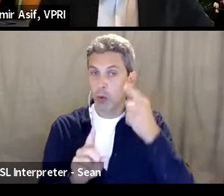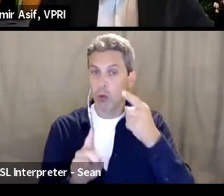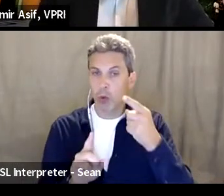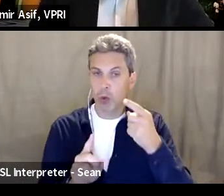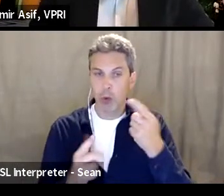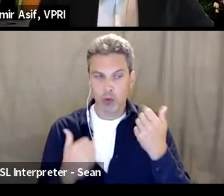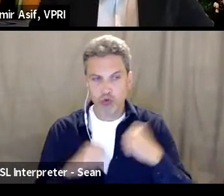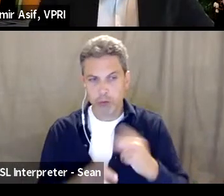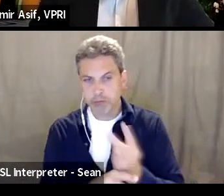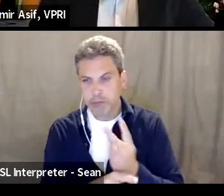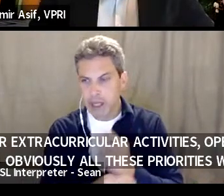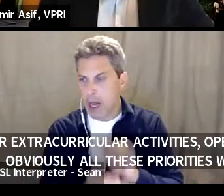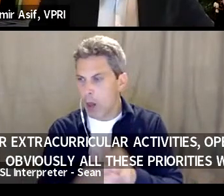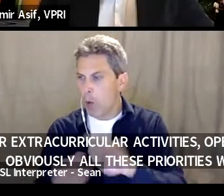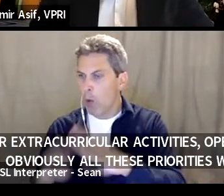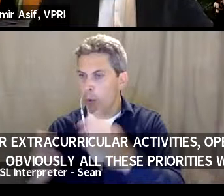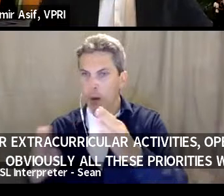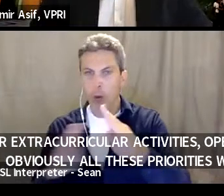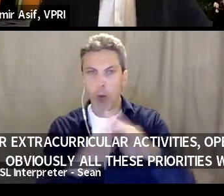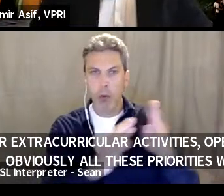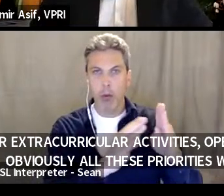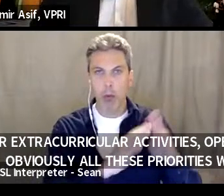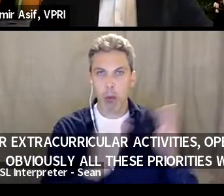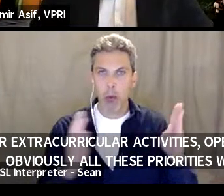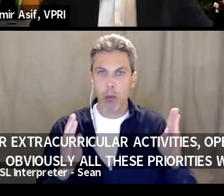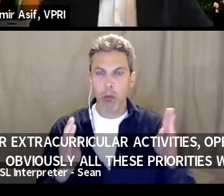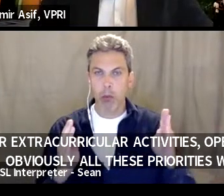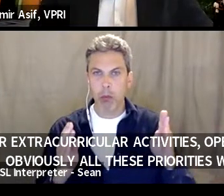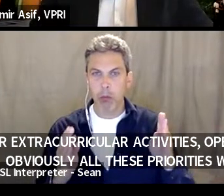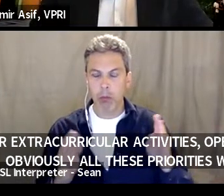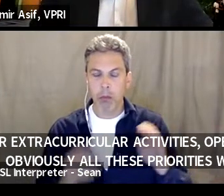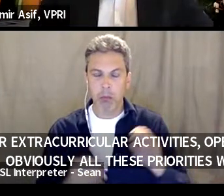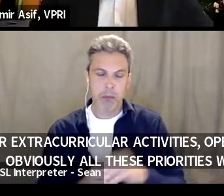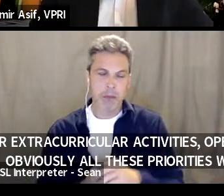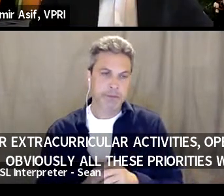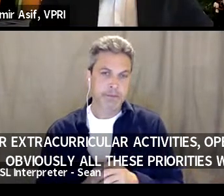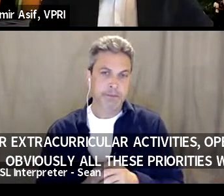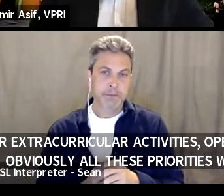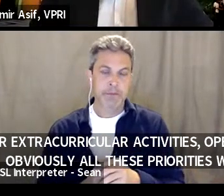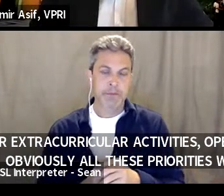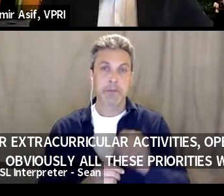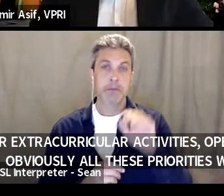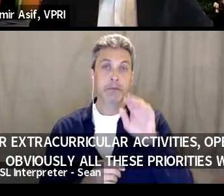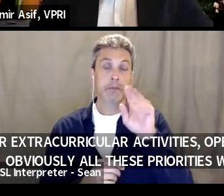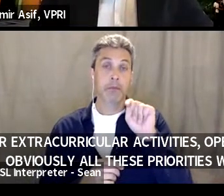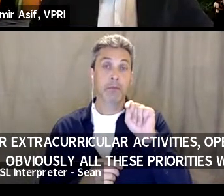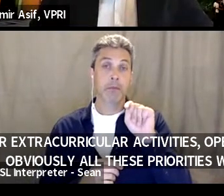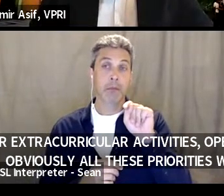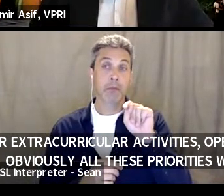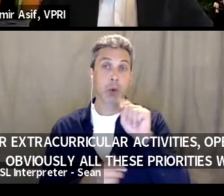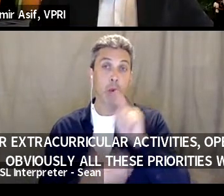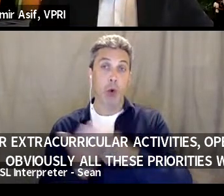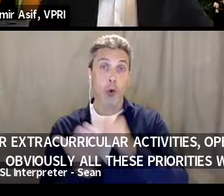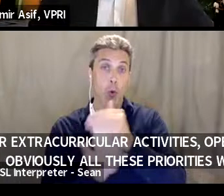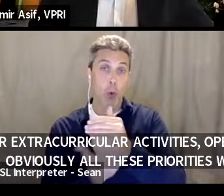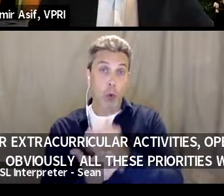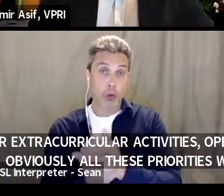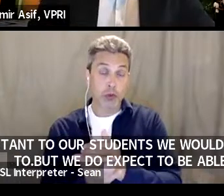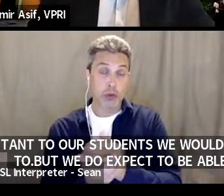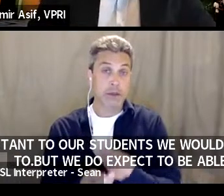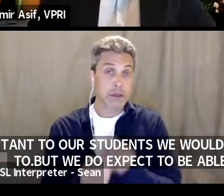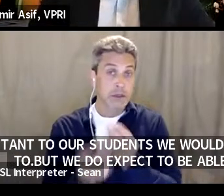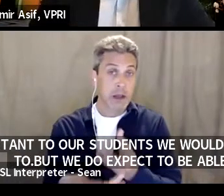look to, but we do expect to be able to confirm the arrangements around how courses will be